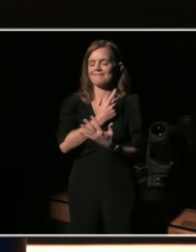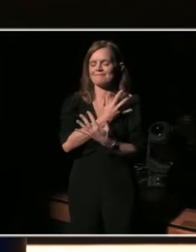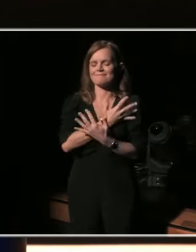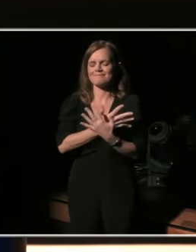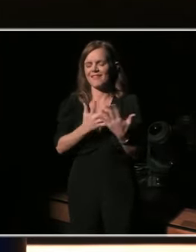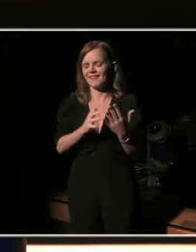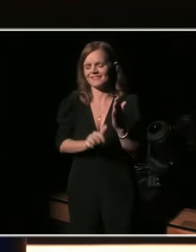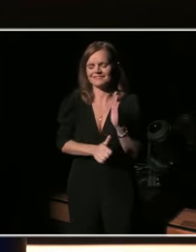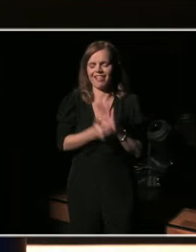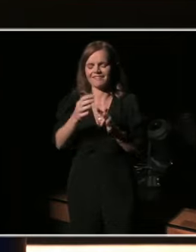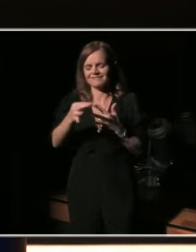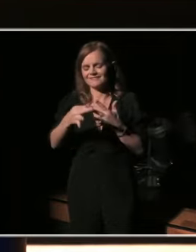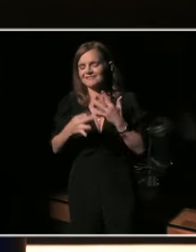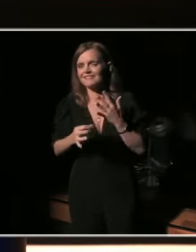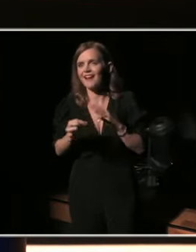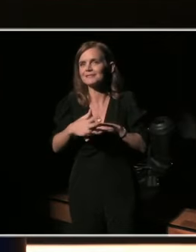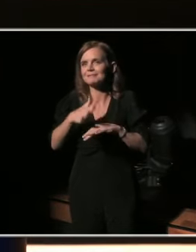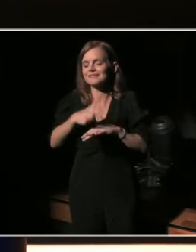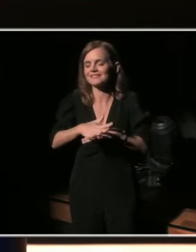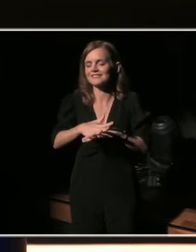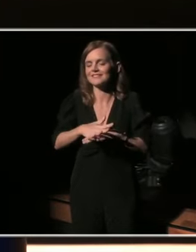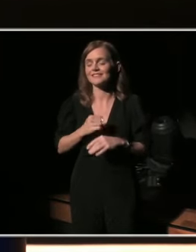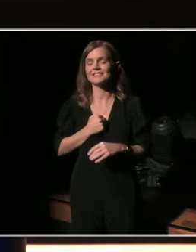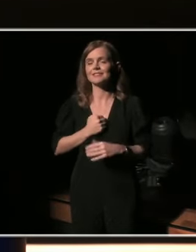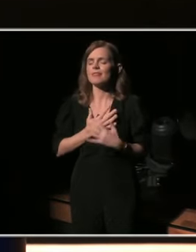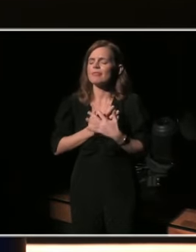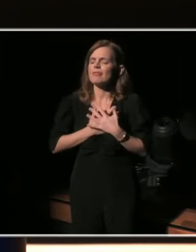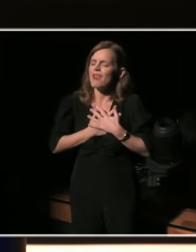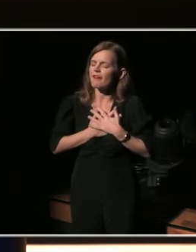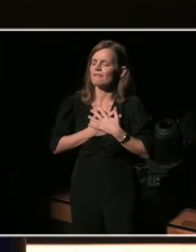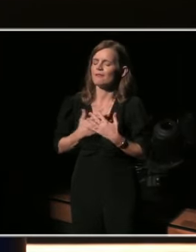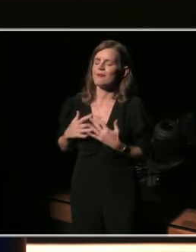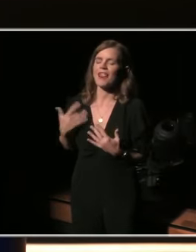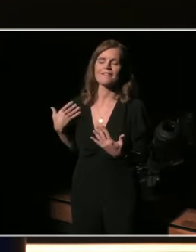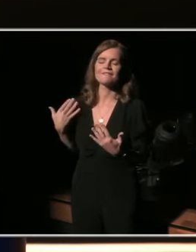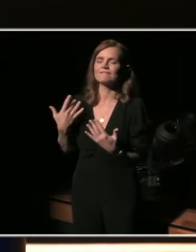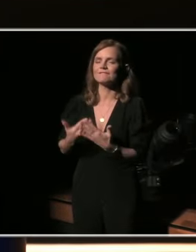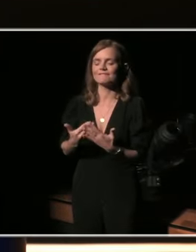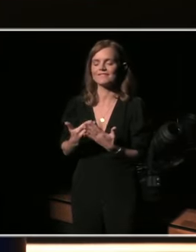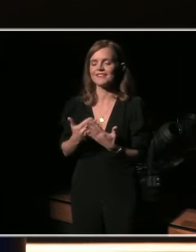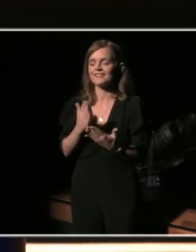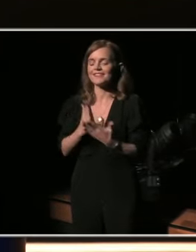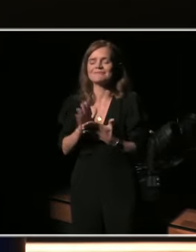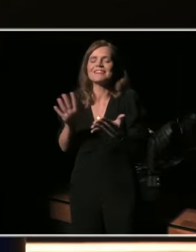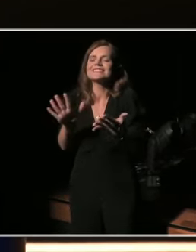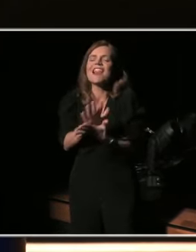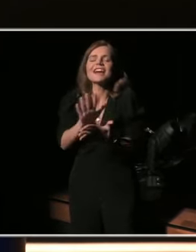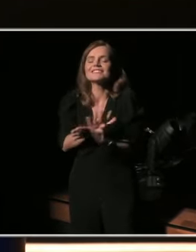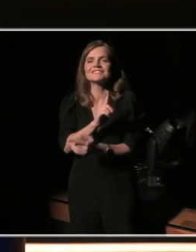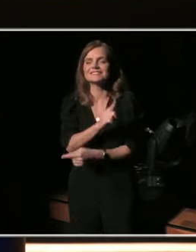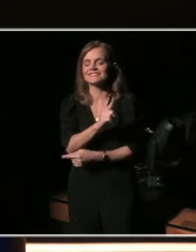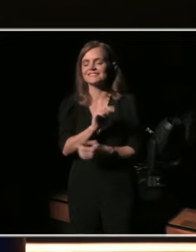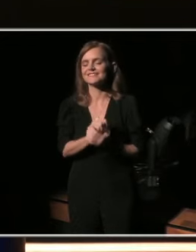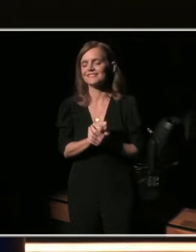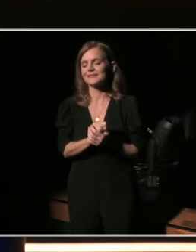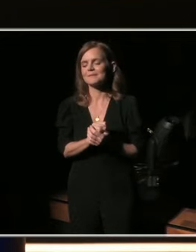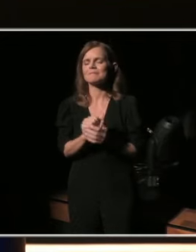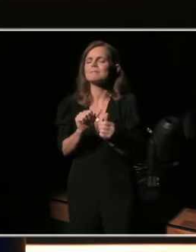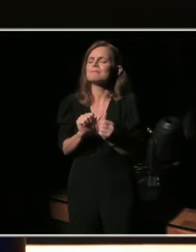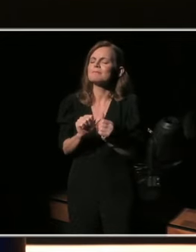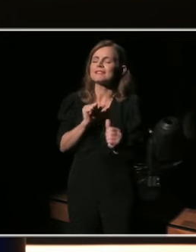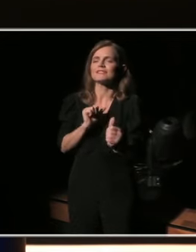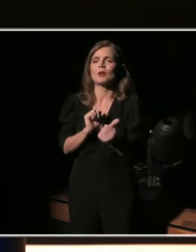husband. He was the love of my life. He was a delight, and he was my